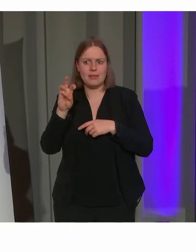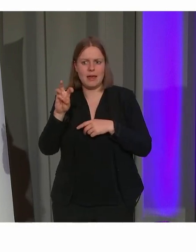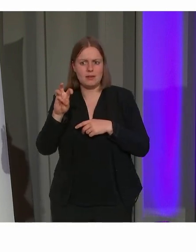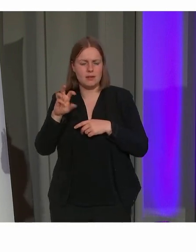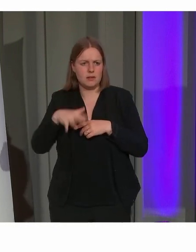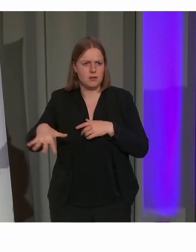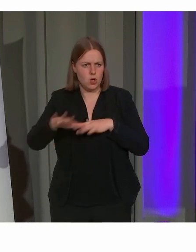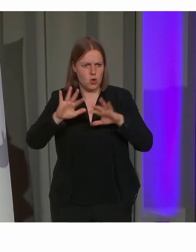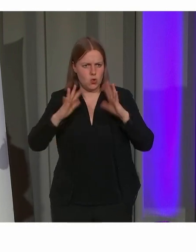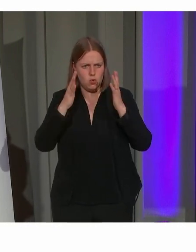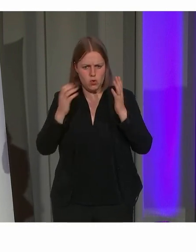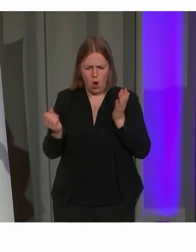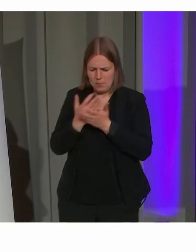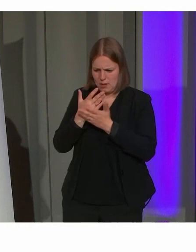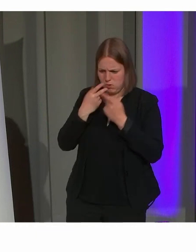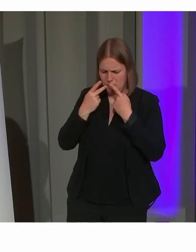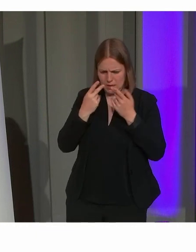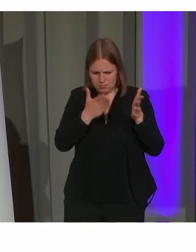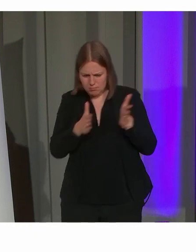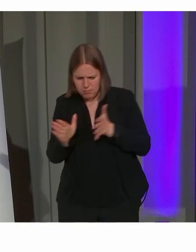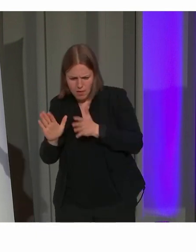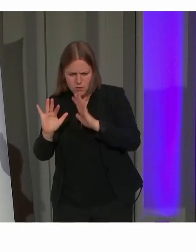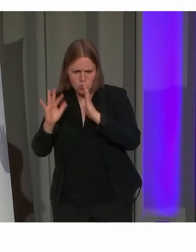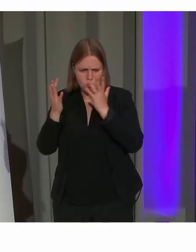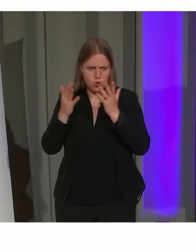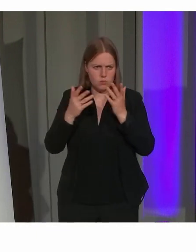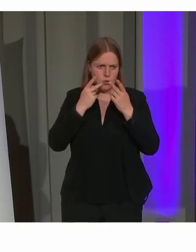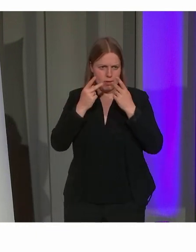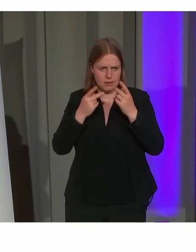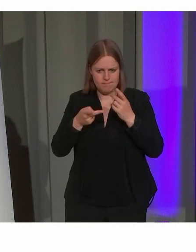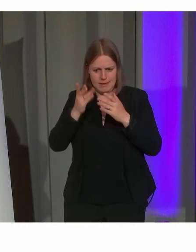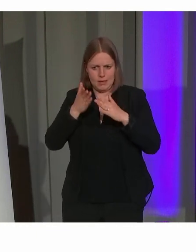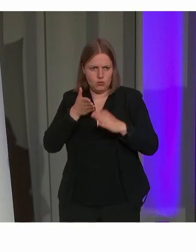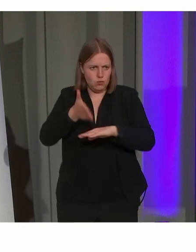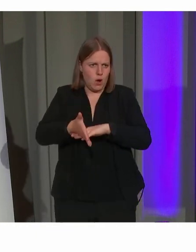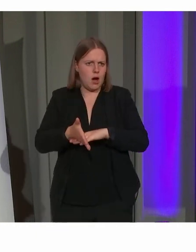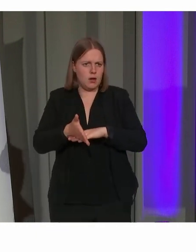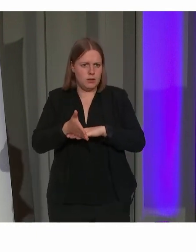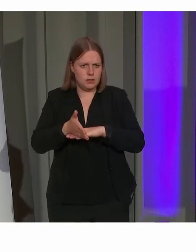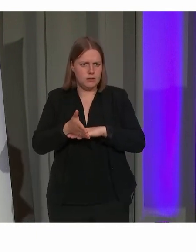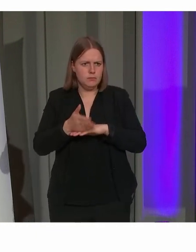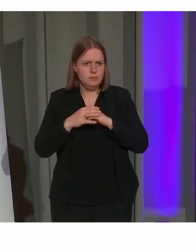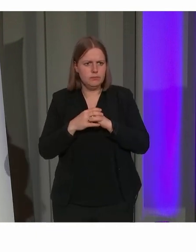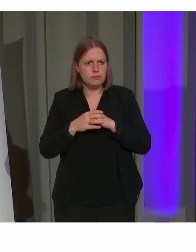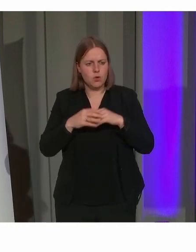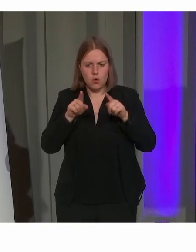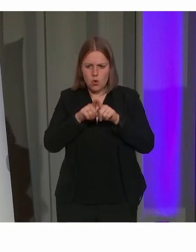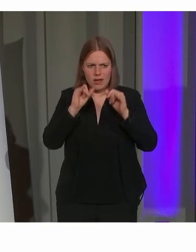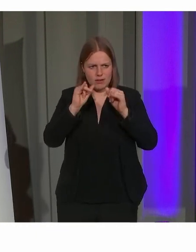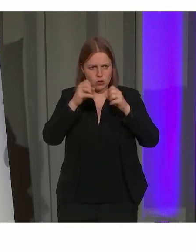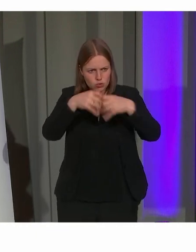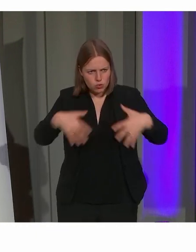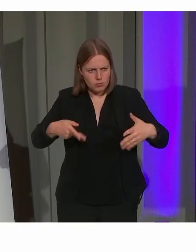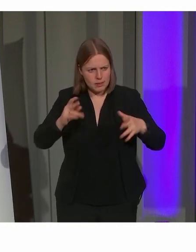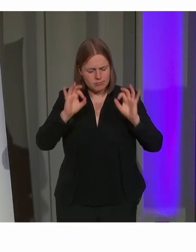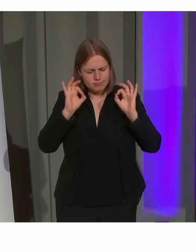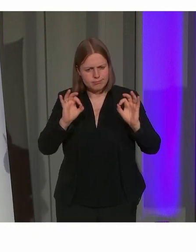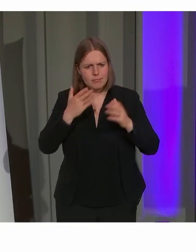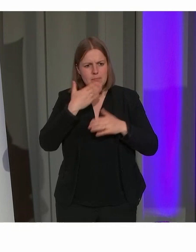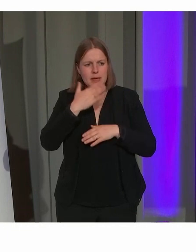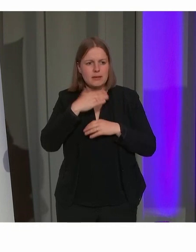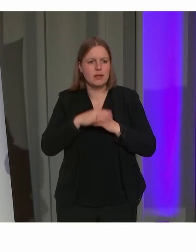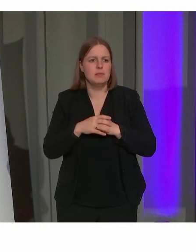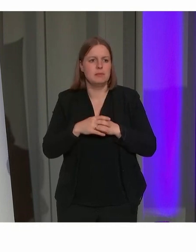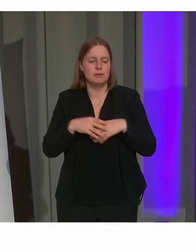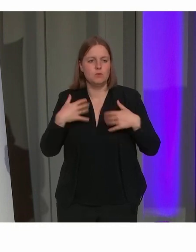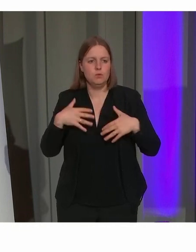in order to make the station surroundings more accessible, so the train station surroundings, I